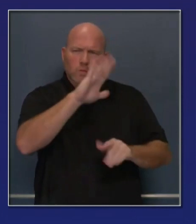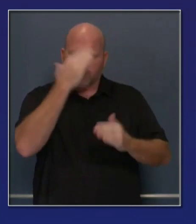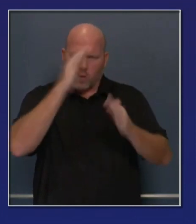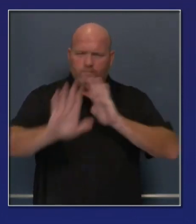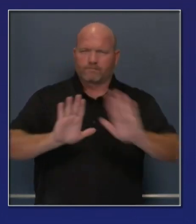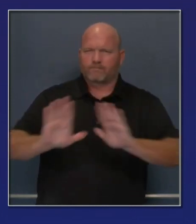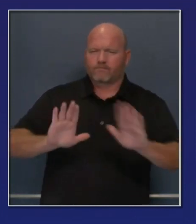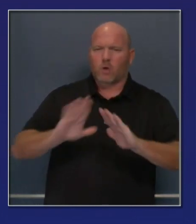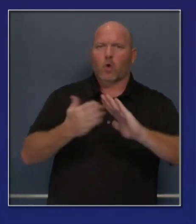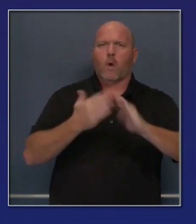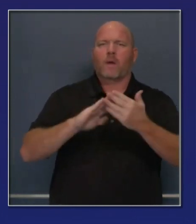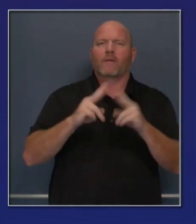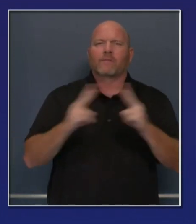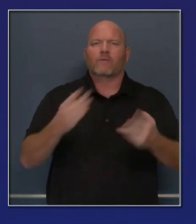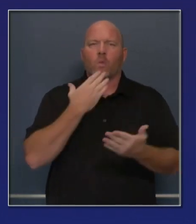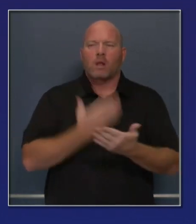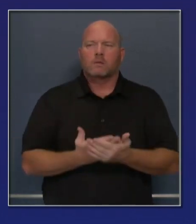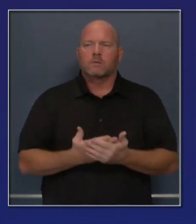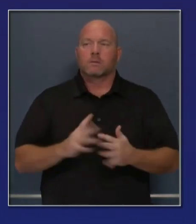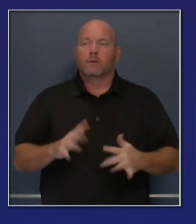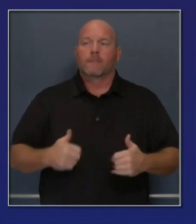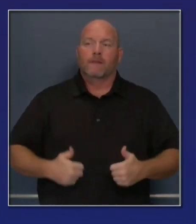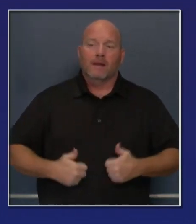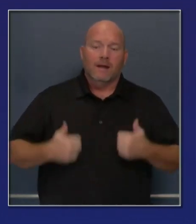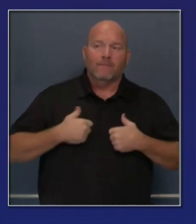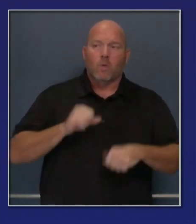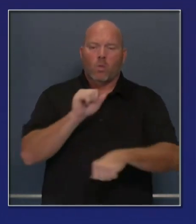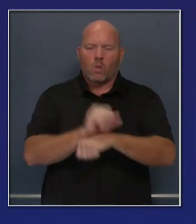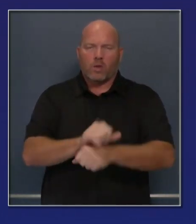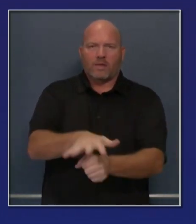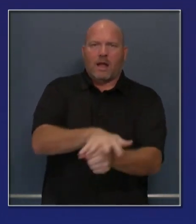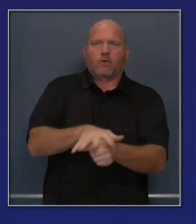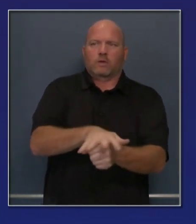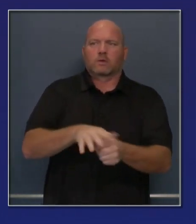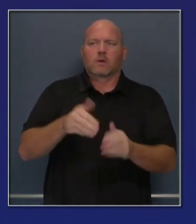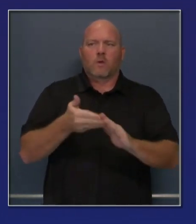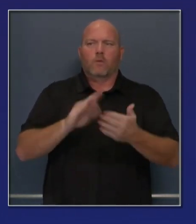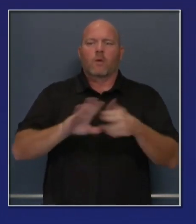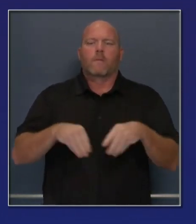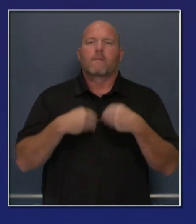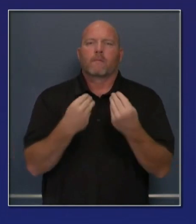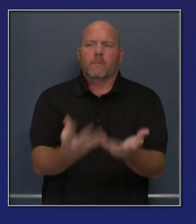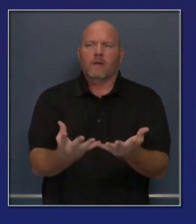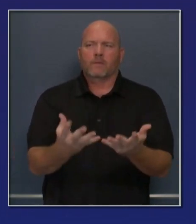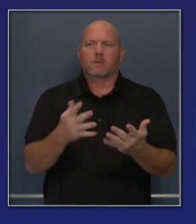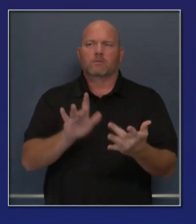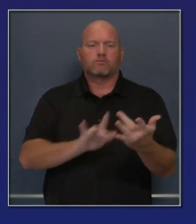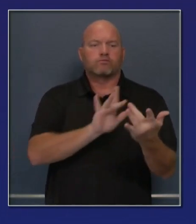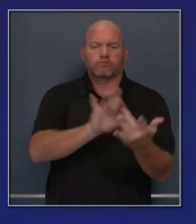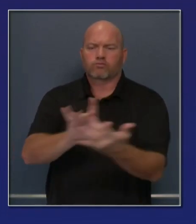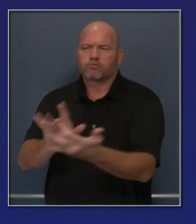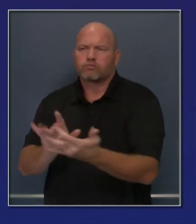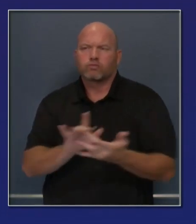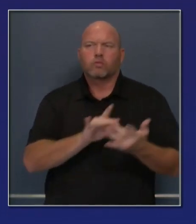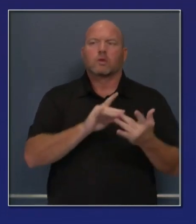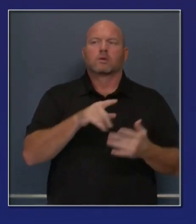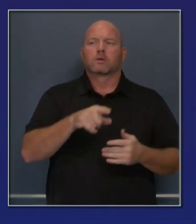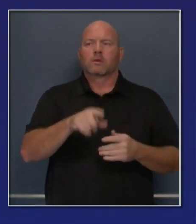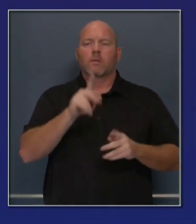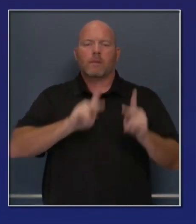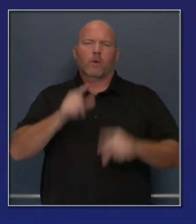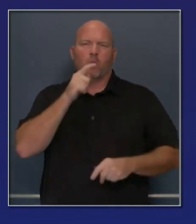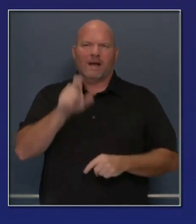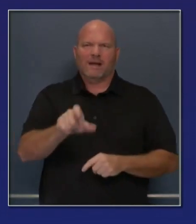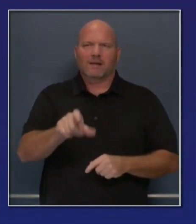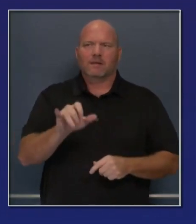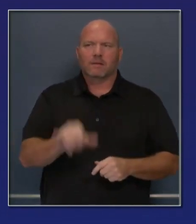that live and work within the communities, to provide a closer touch to those who might need that contact